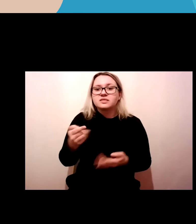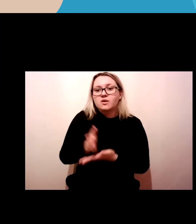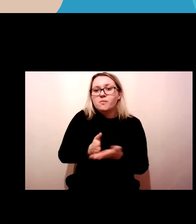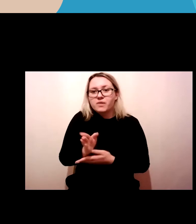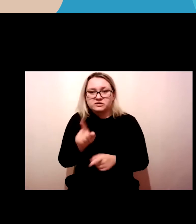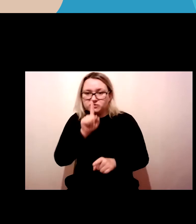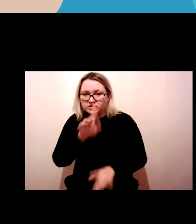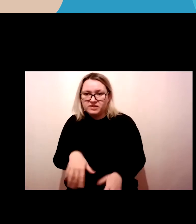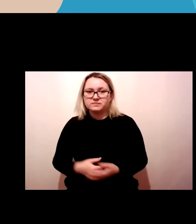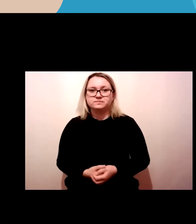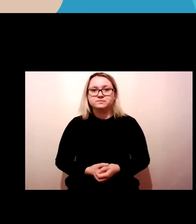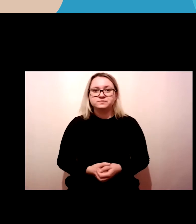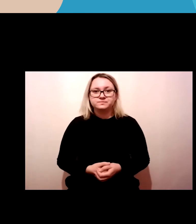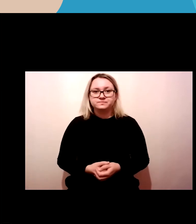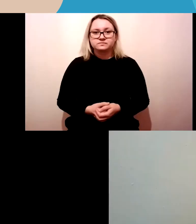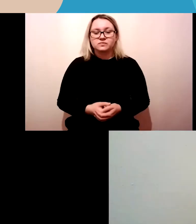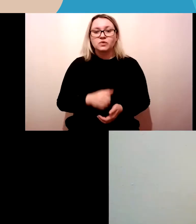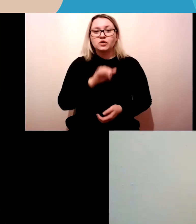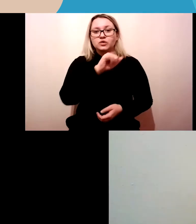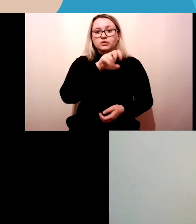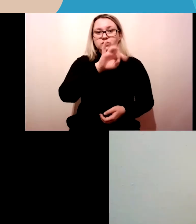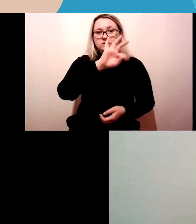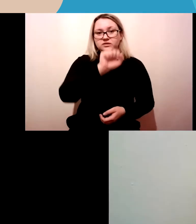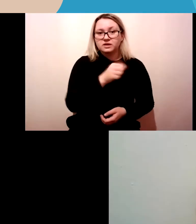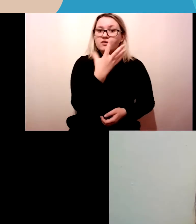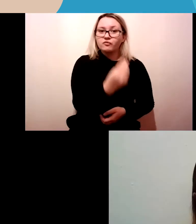about the time when they could live abroad.